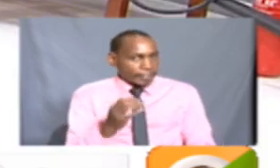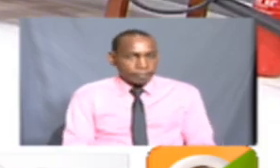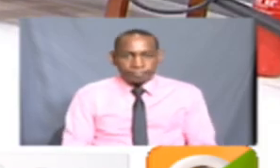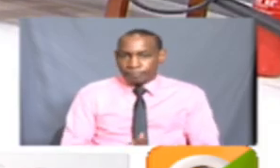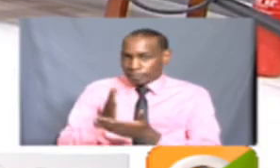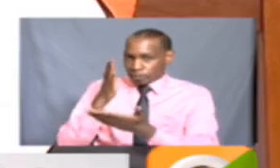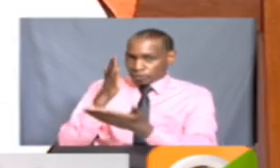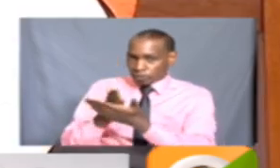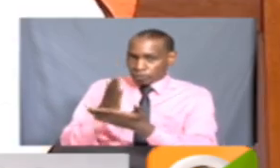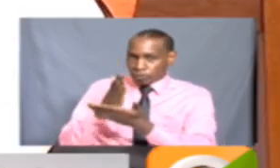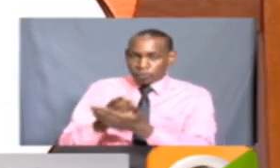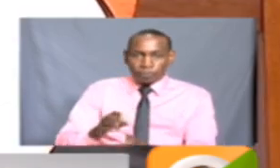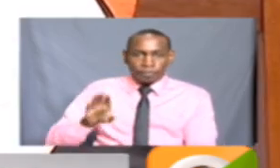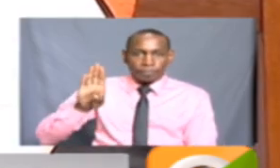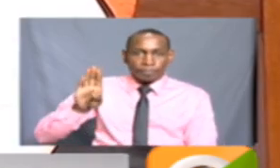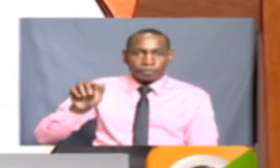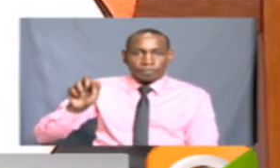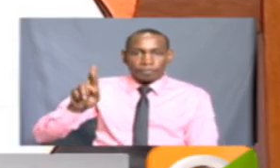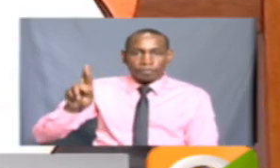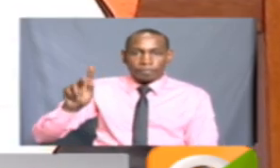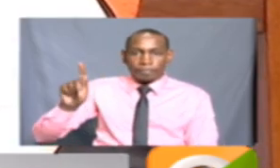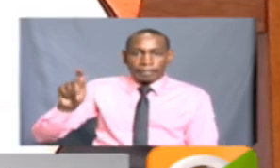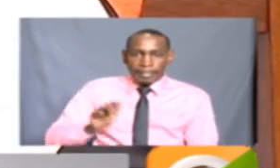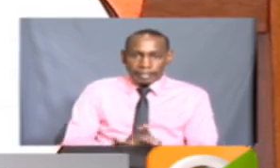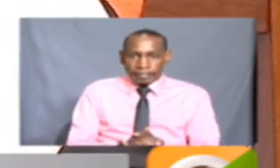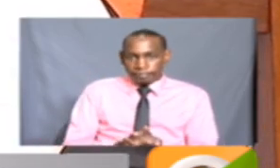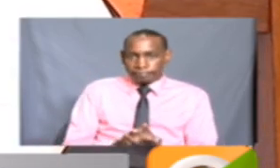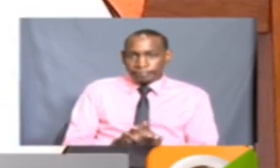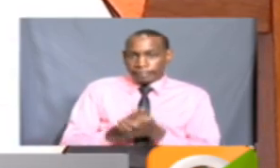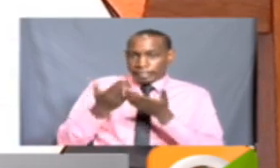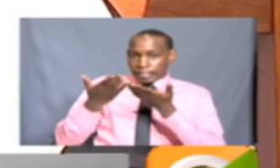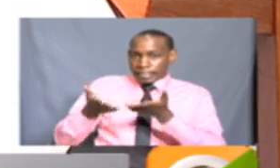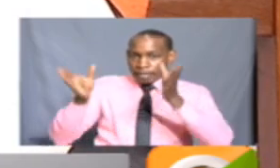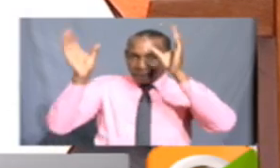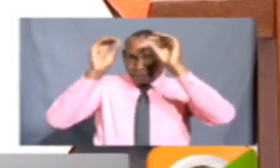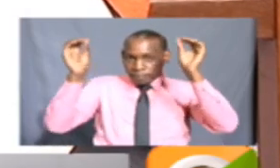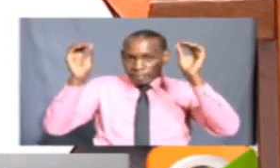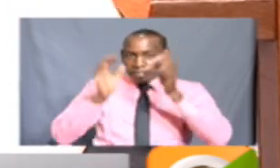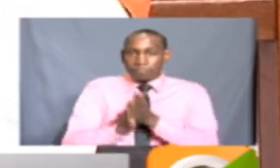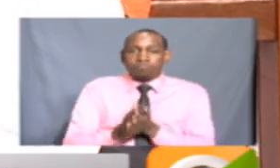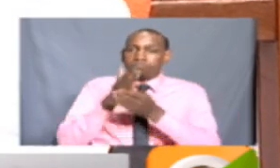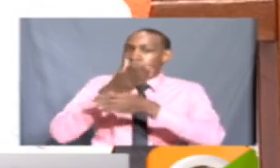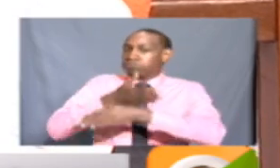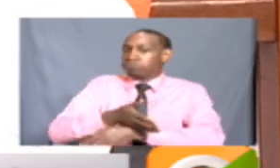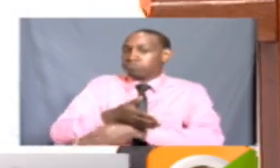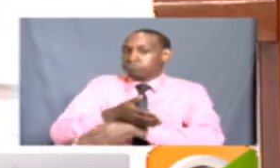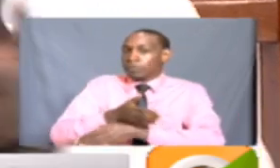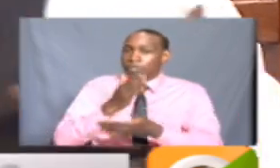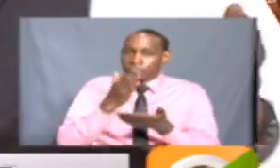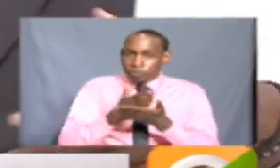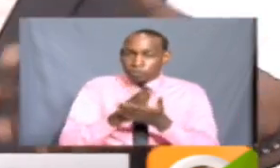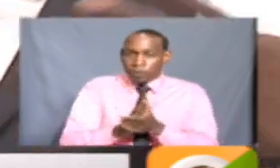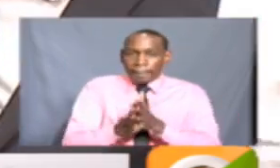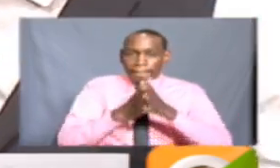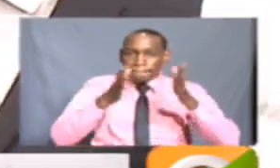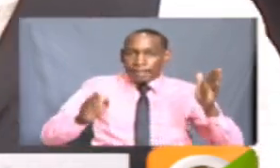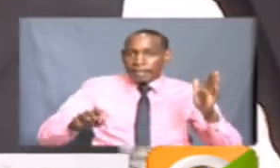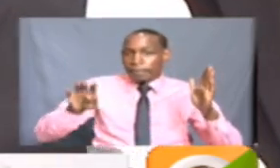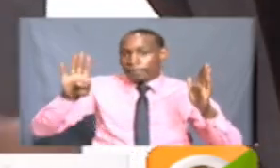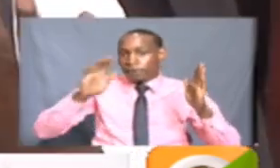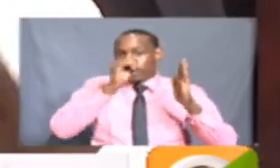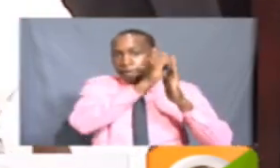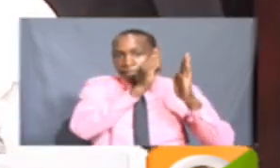because Barack, it makes the president a lame duck. Let's face it, the Big Four